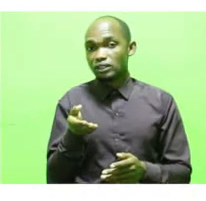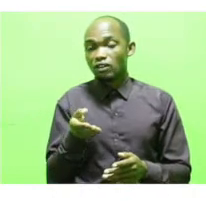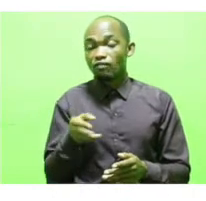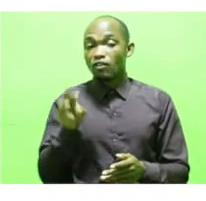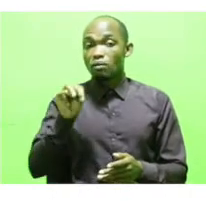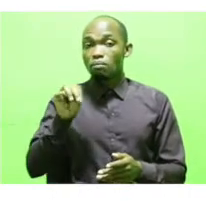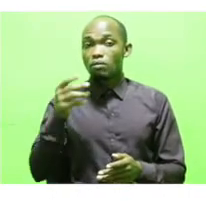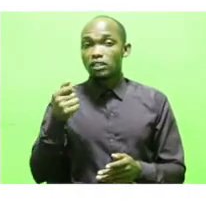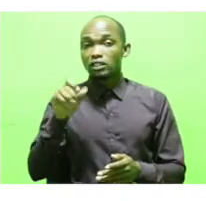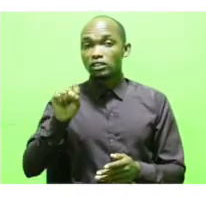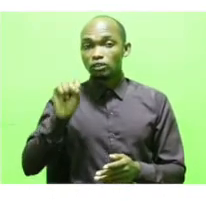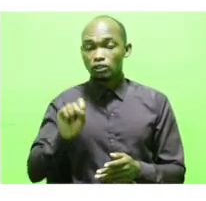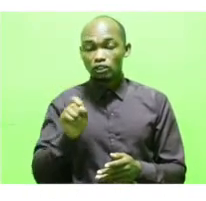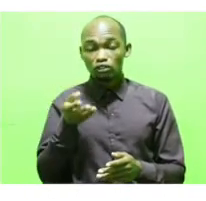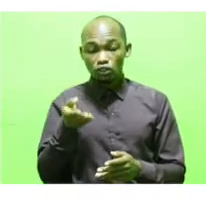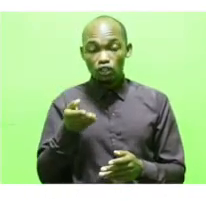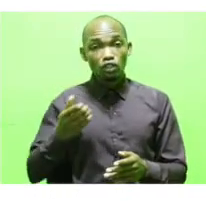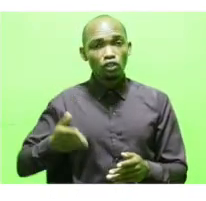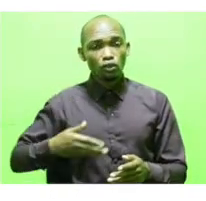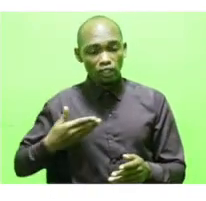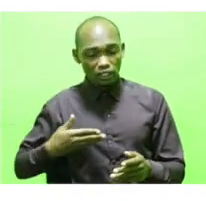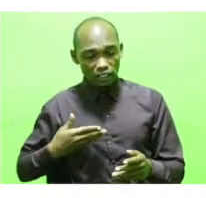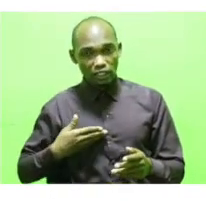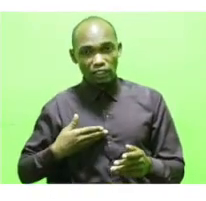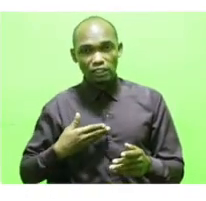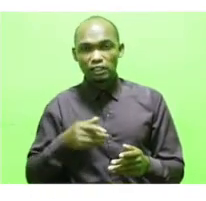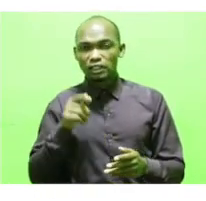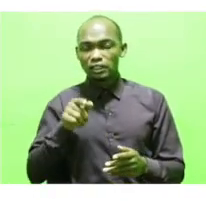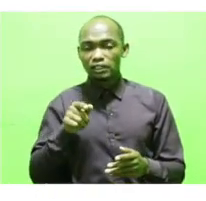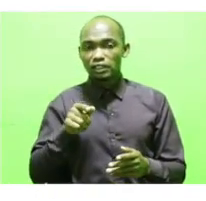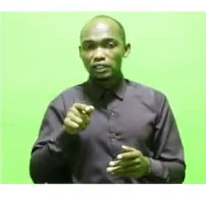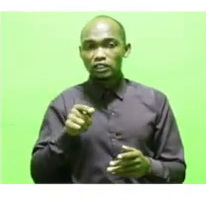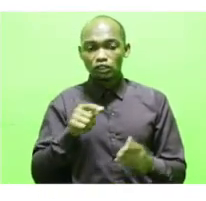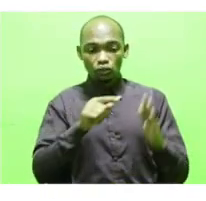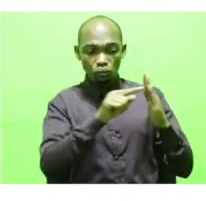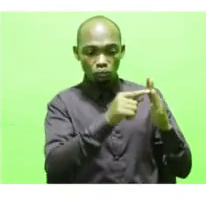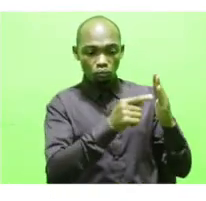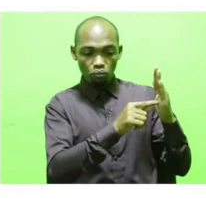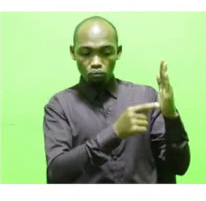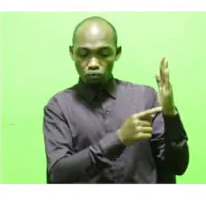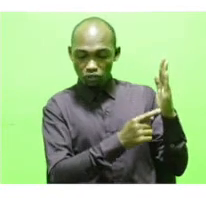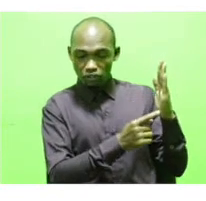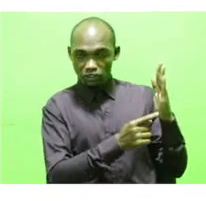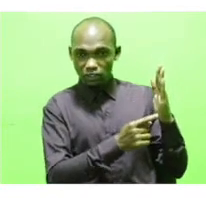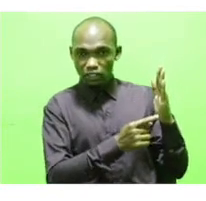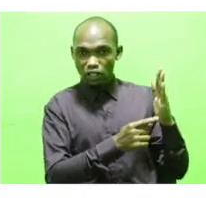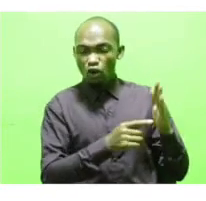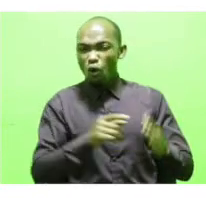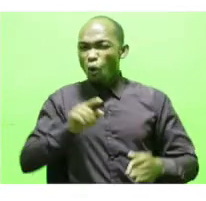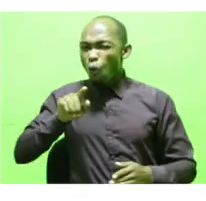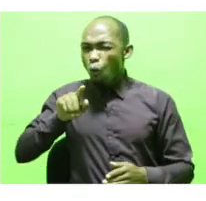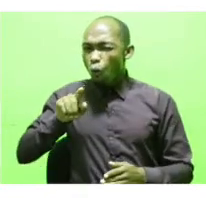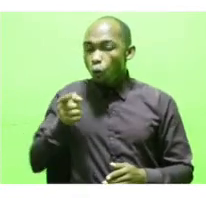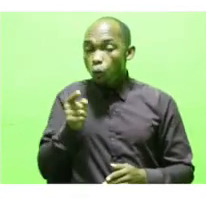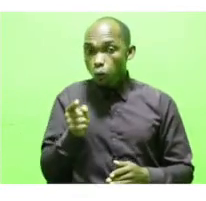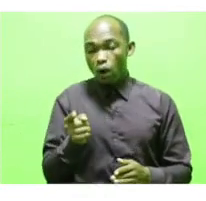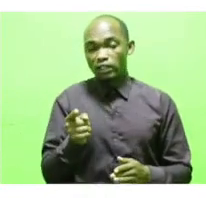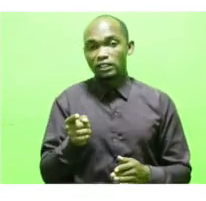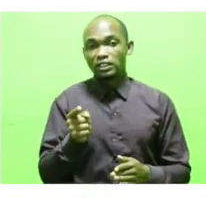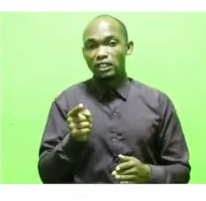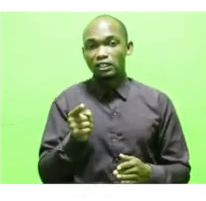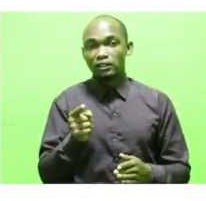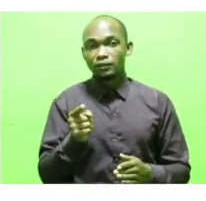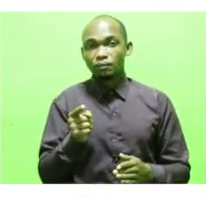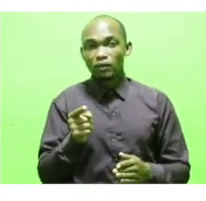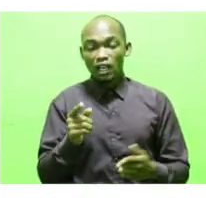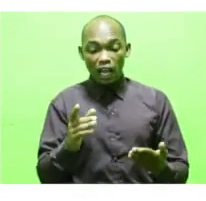the significance of mitosis, we're just required to mention what are the